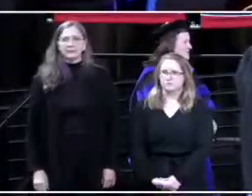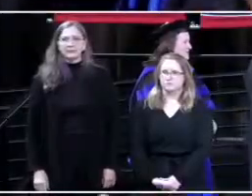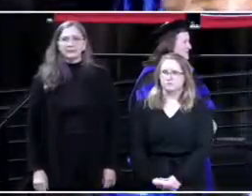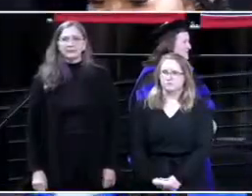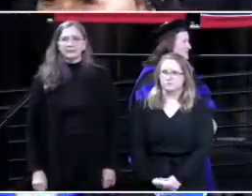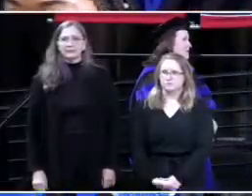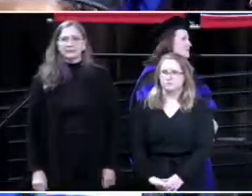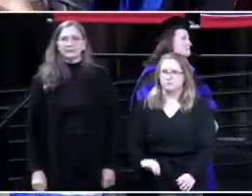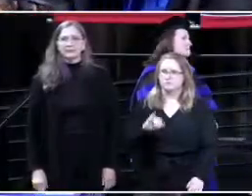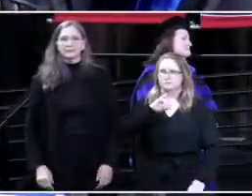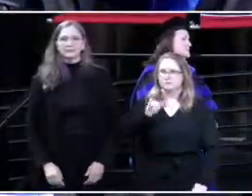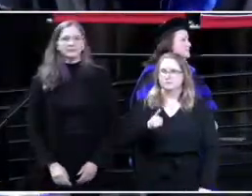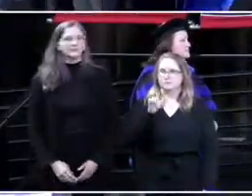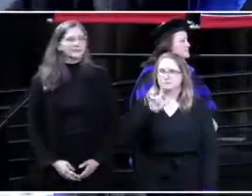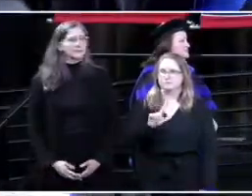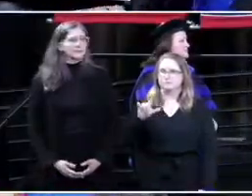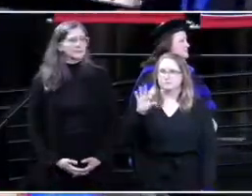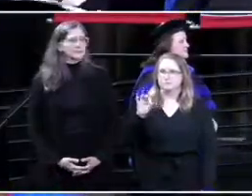Jamila Michelle Fulton.